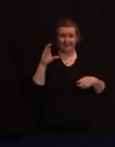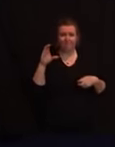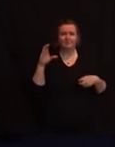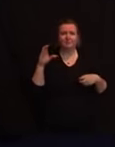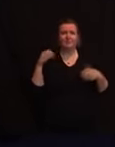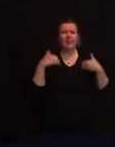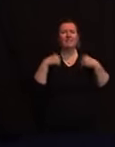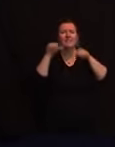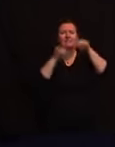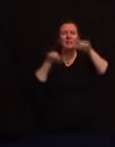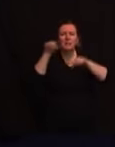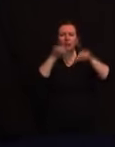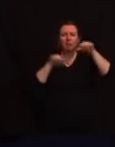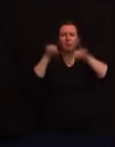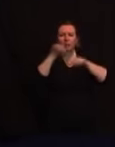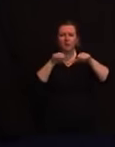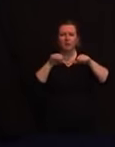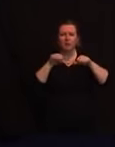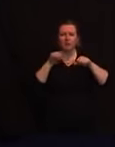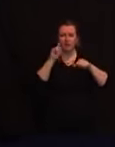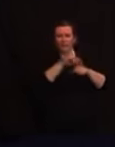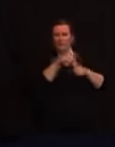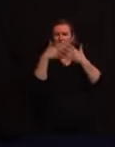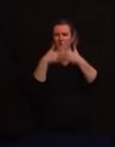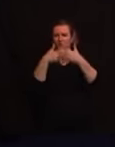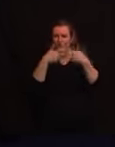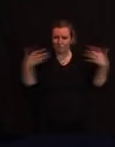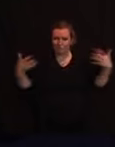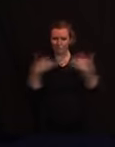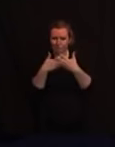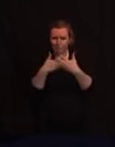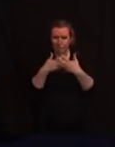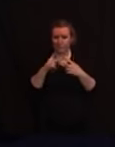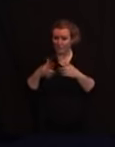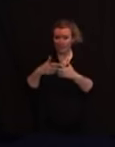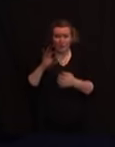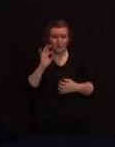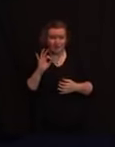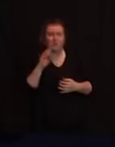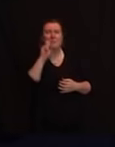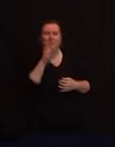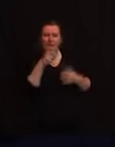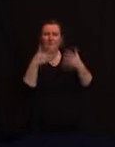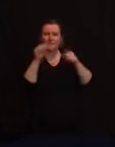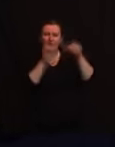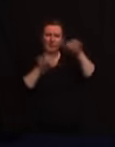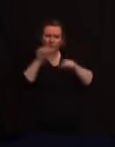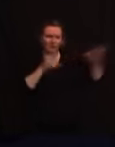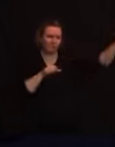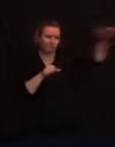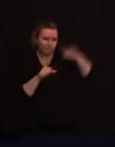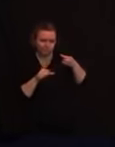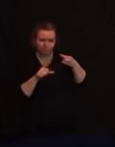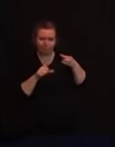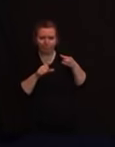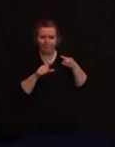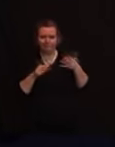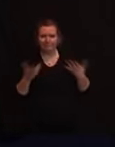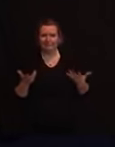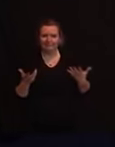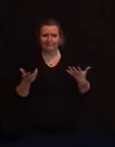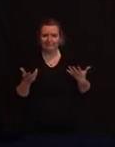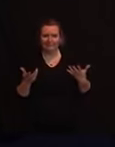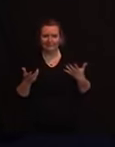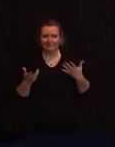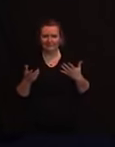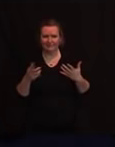almost like the national stockpile. So the machines are great, but if you don't have the reagent, and I think we only have 125 right now, and the